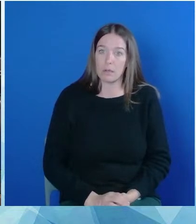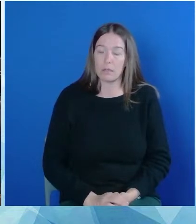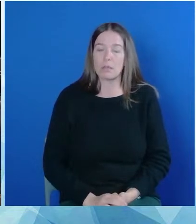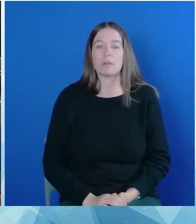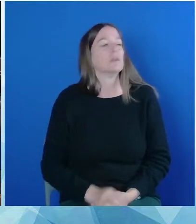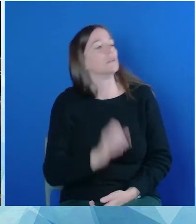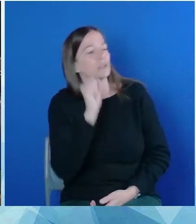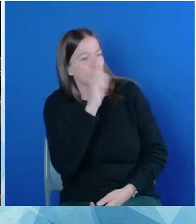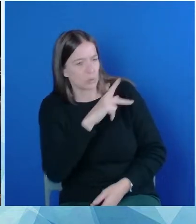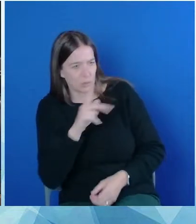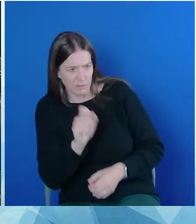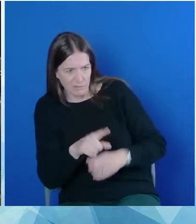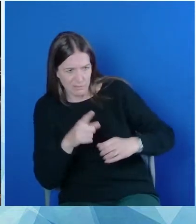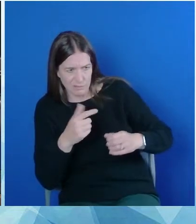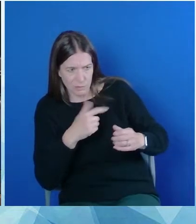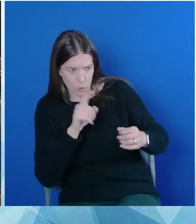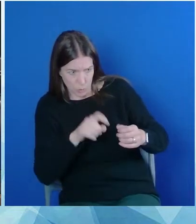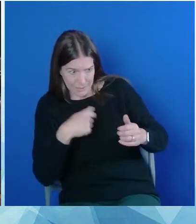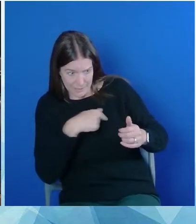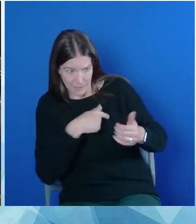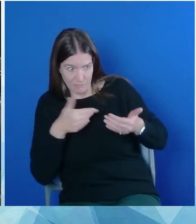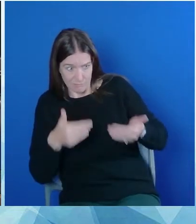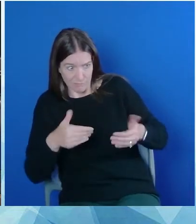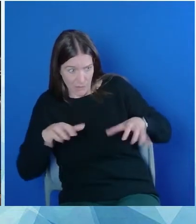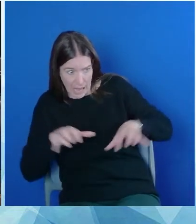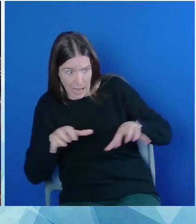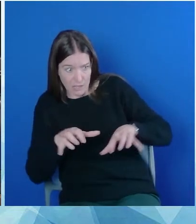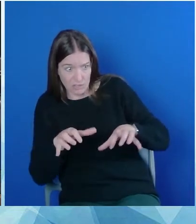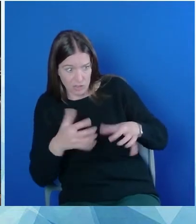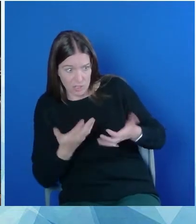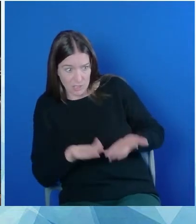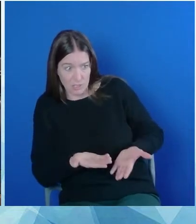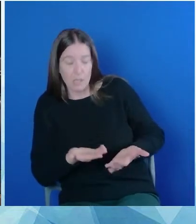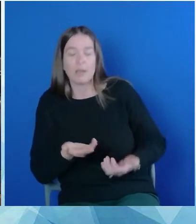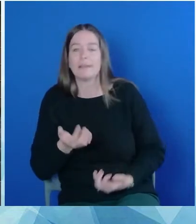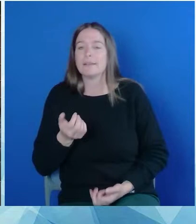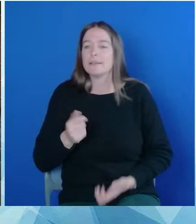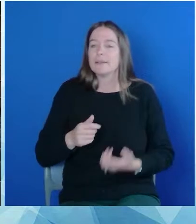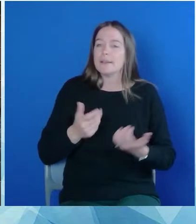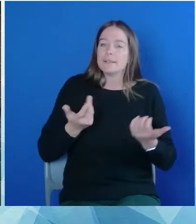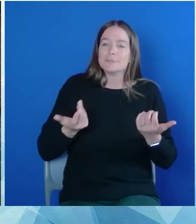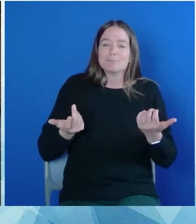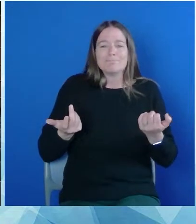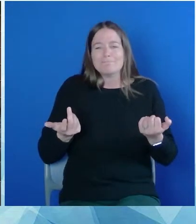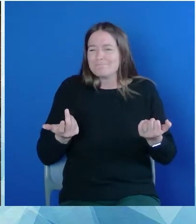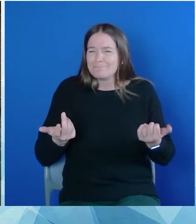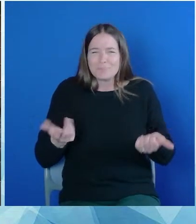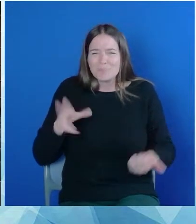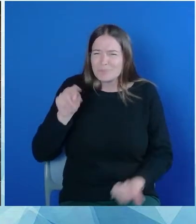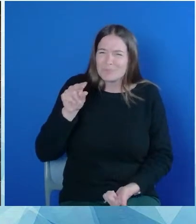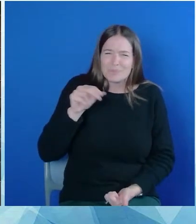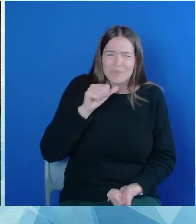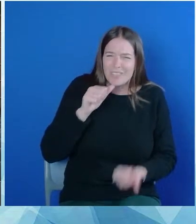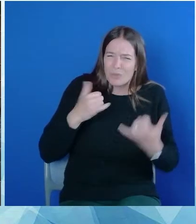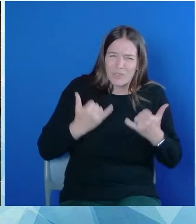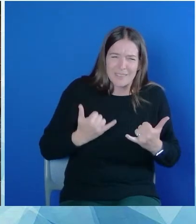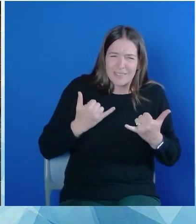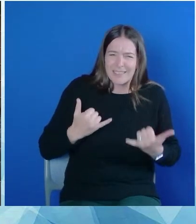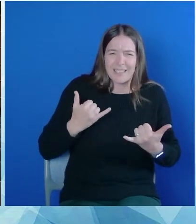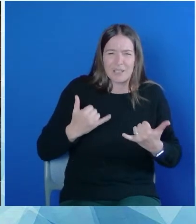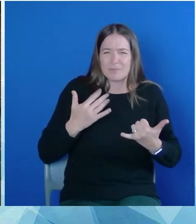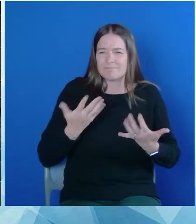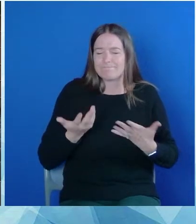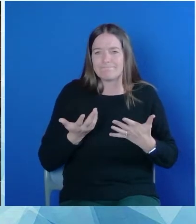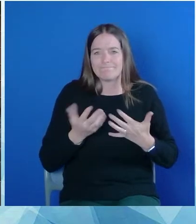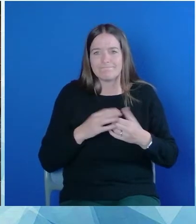you need us to take on that as a board? Not at this time, Board President